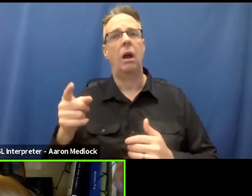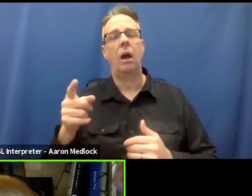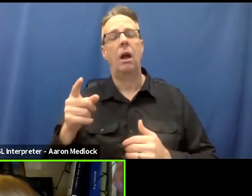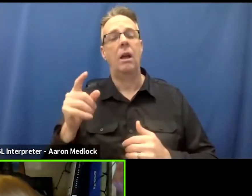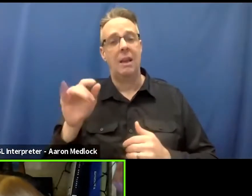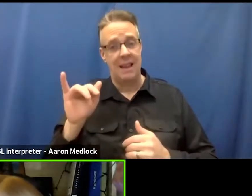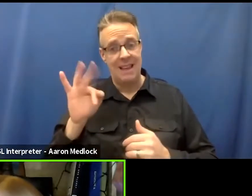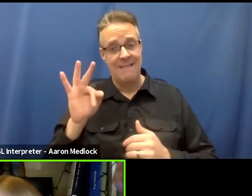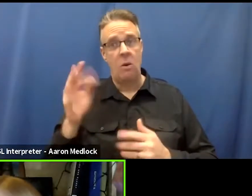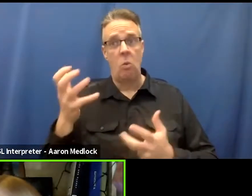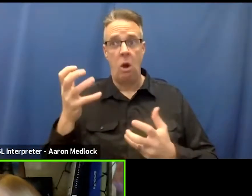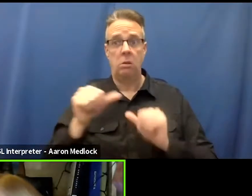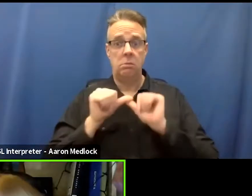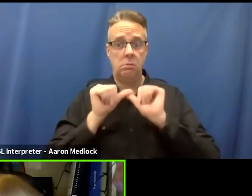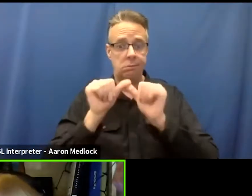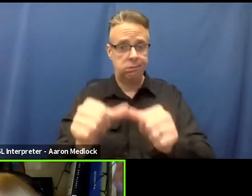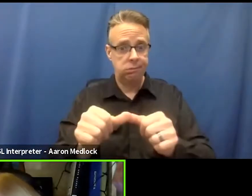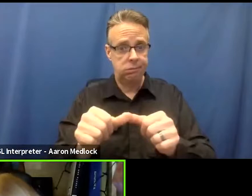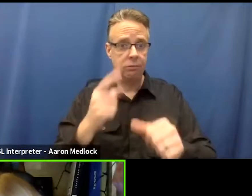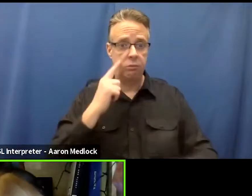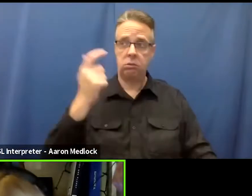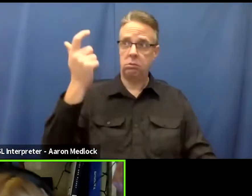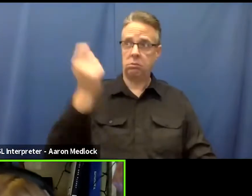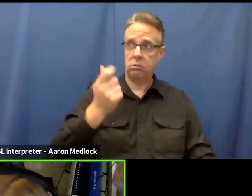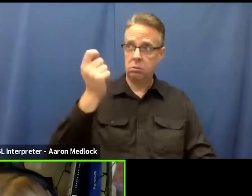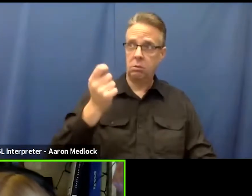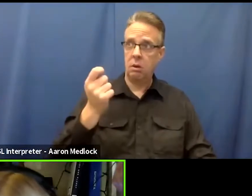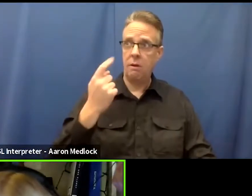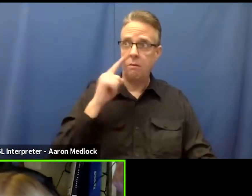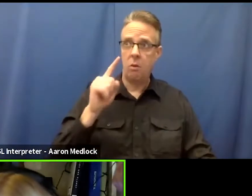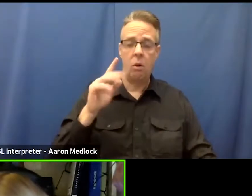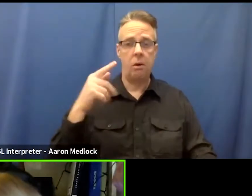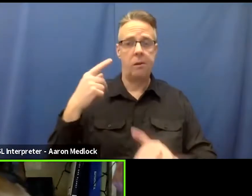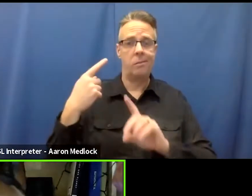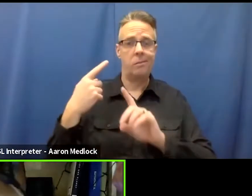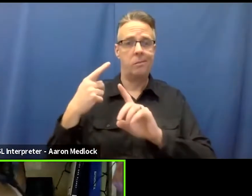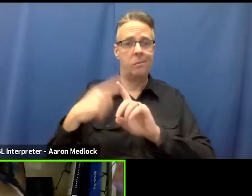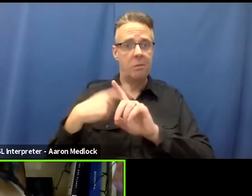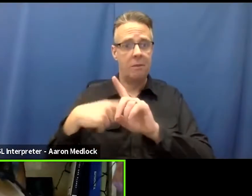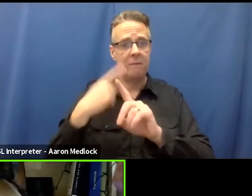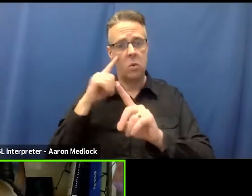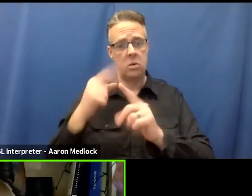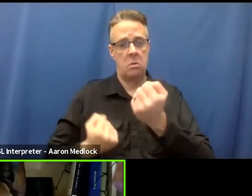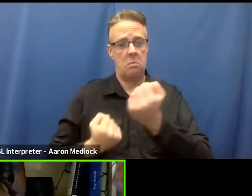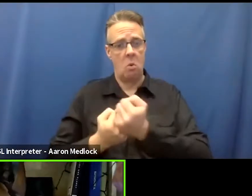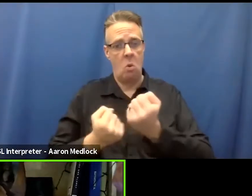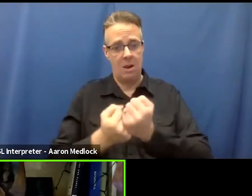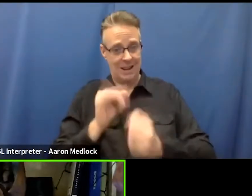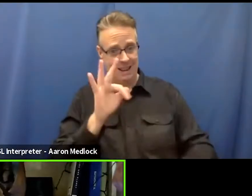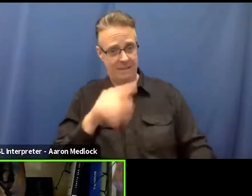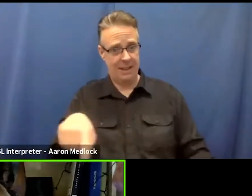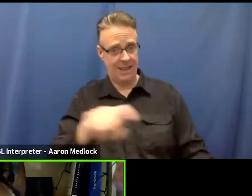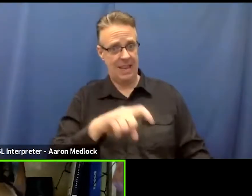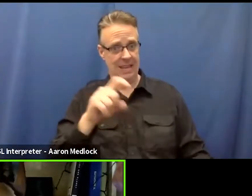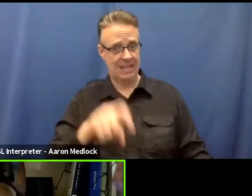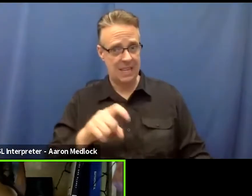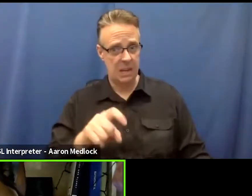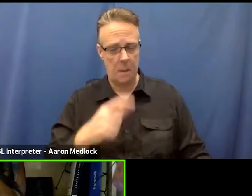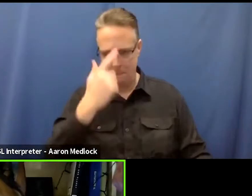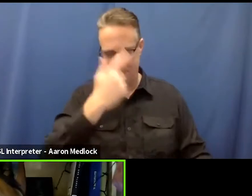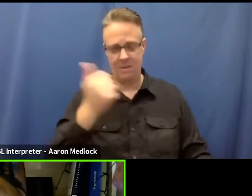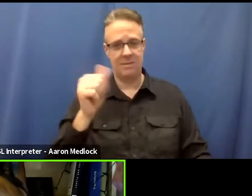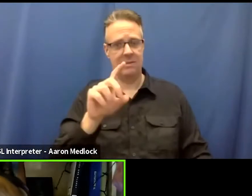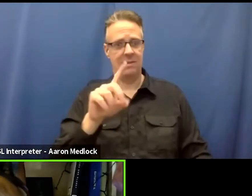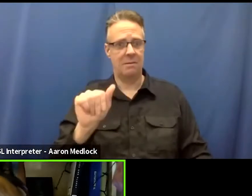they want to continue to receive the financial support, if they obviously need that financial support for the costs of their